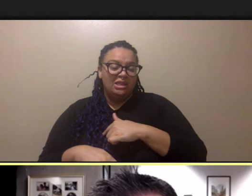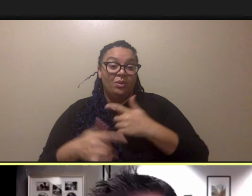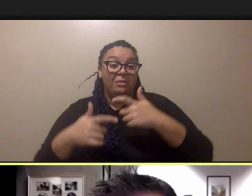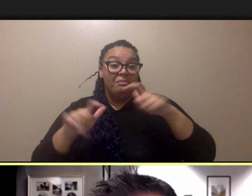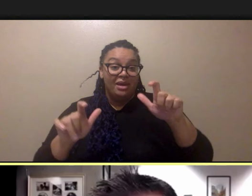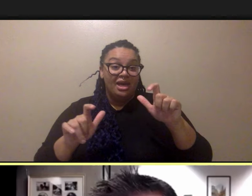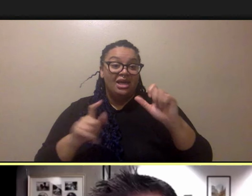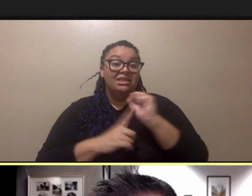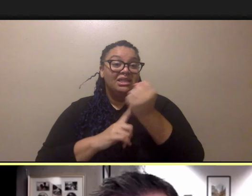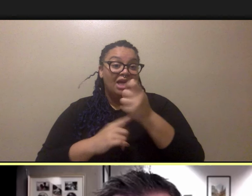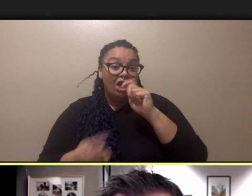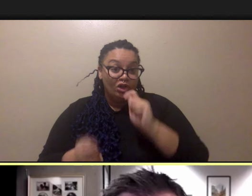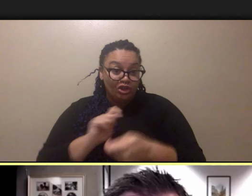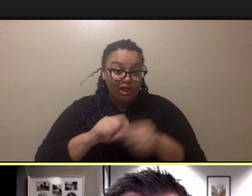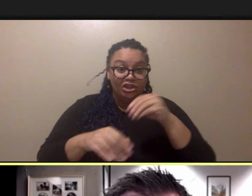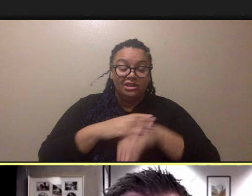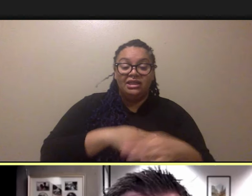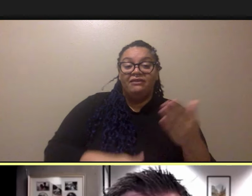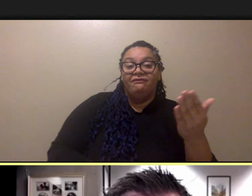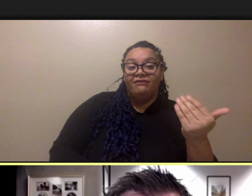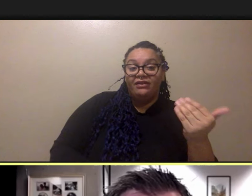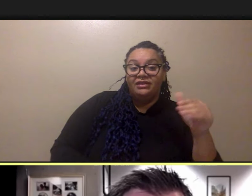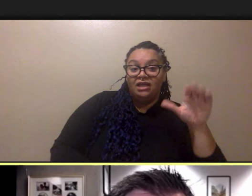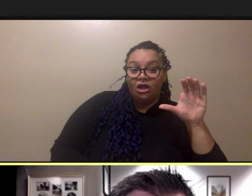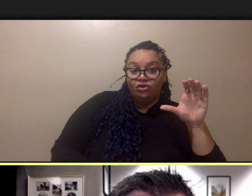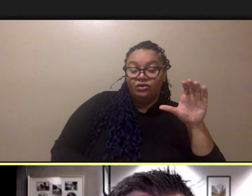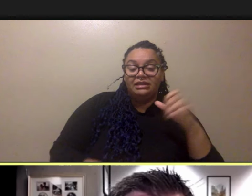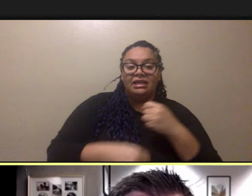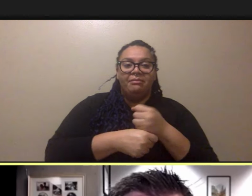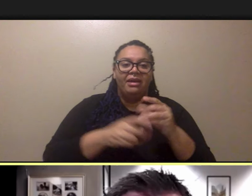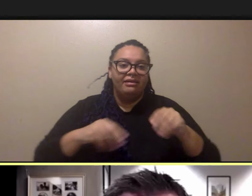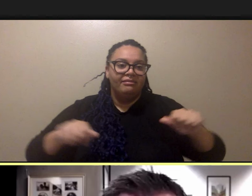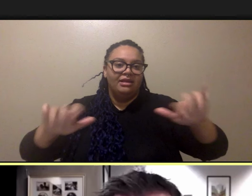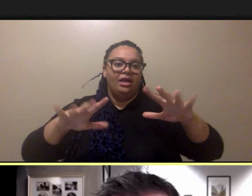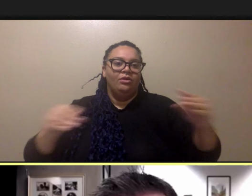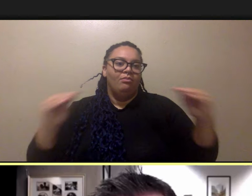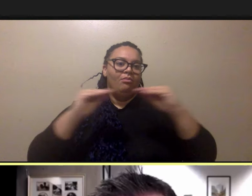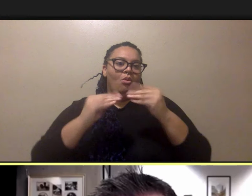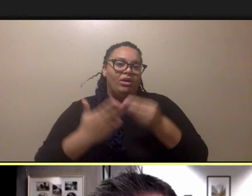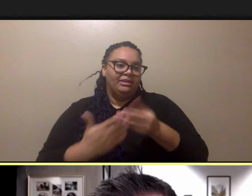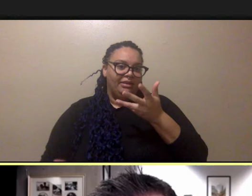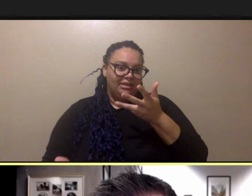that made land extremely more expensive.